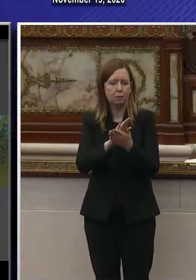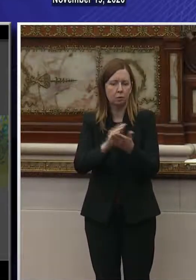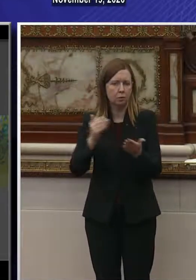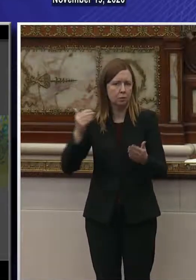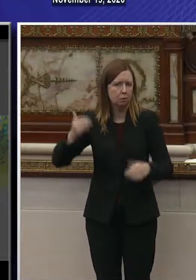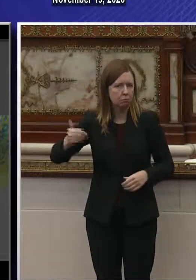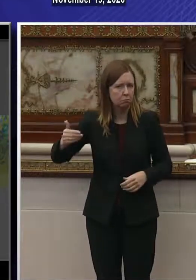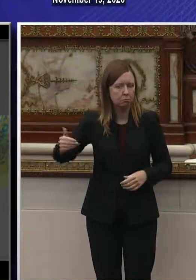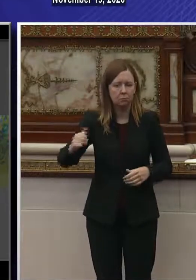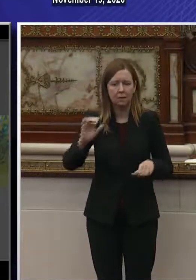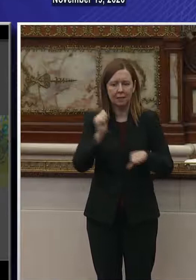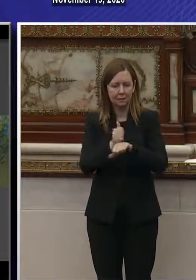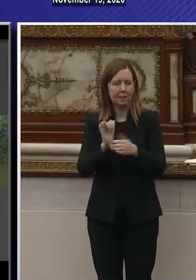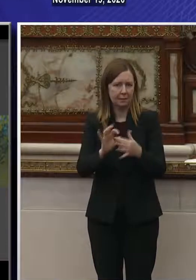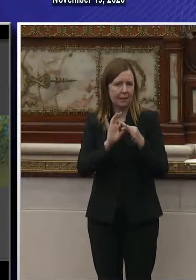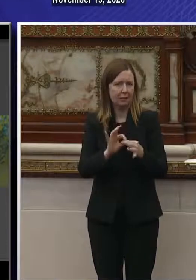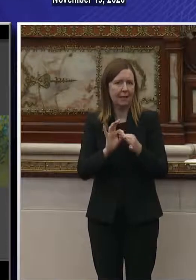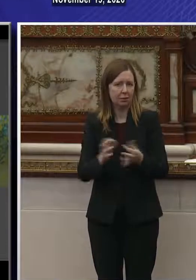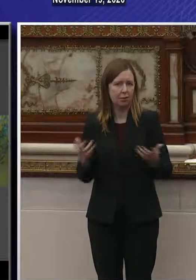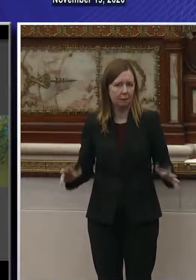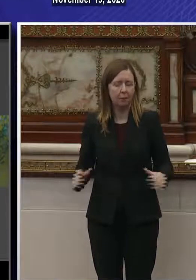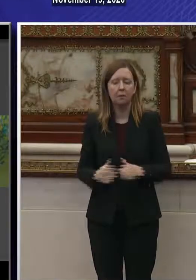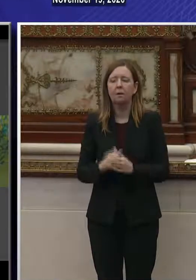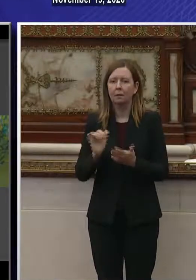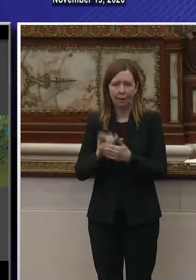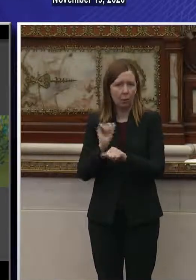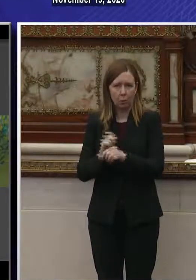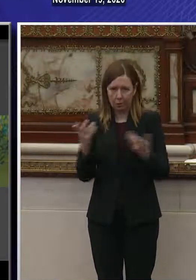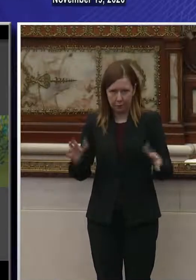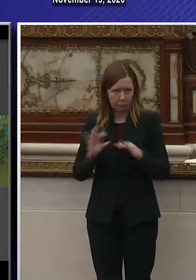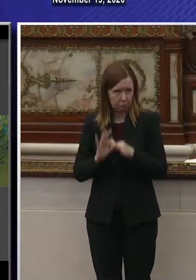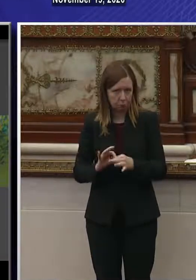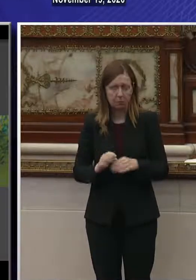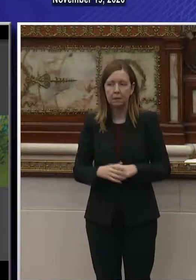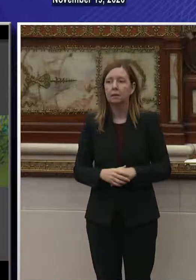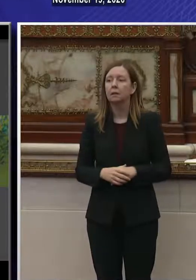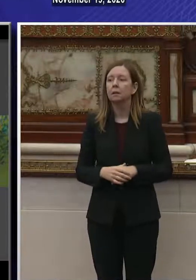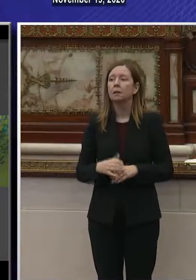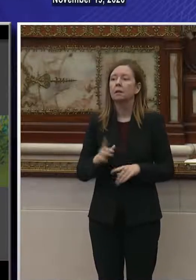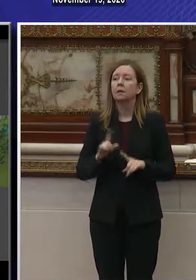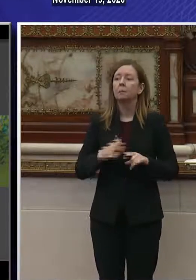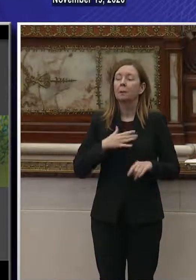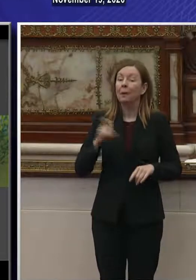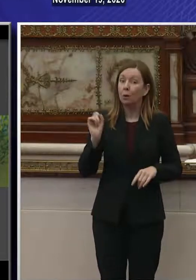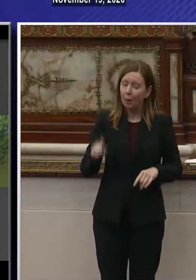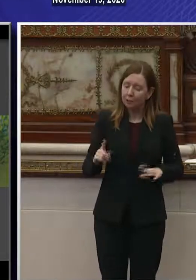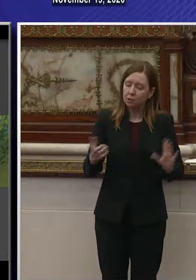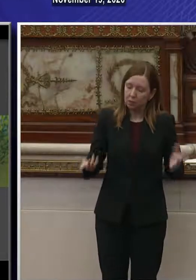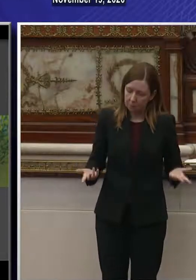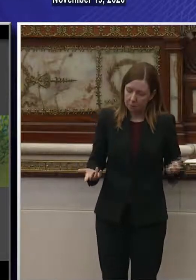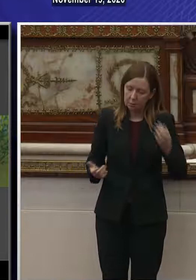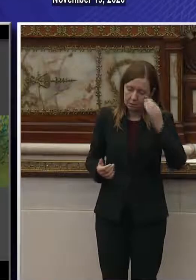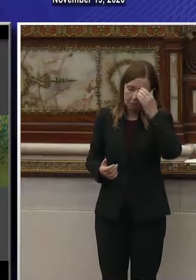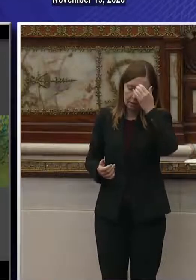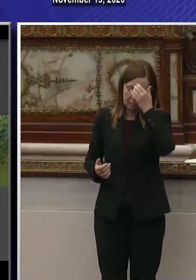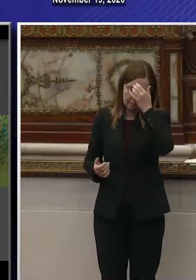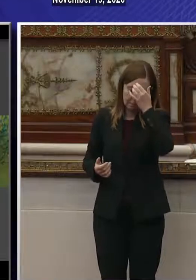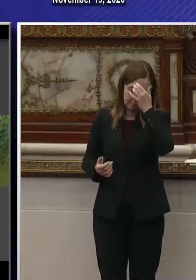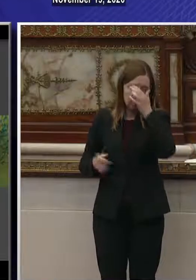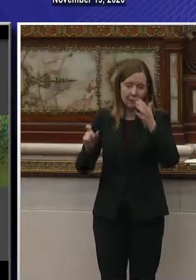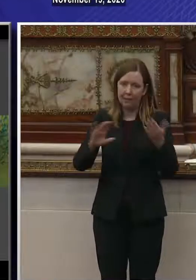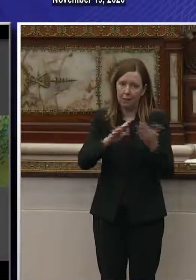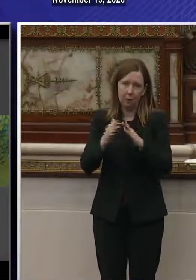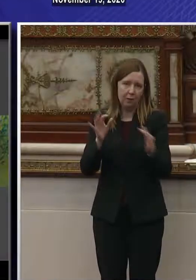and have established that relationship and that work. My question, and where I think it takes community